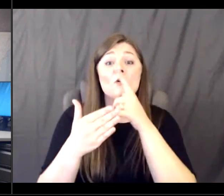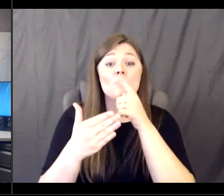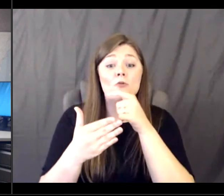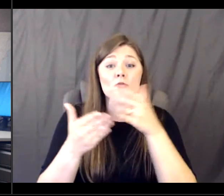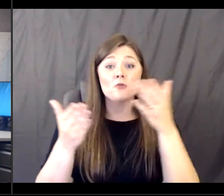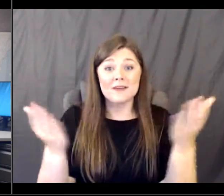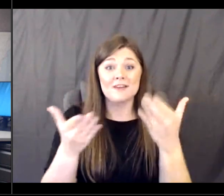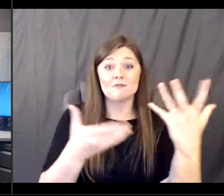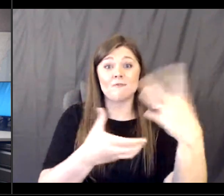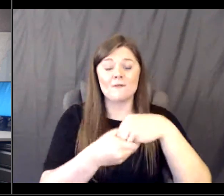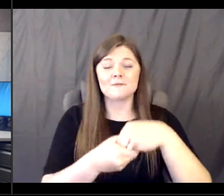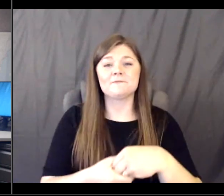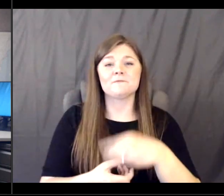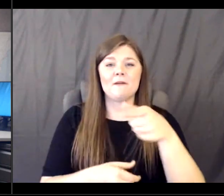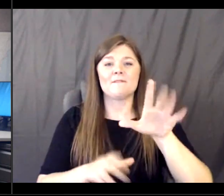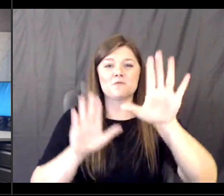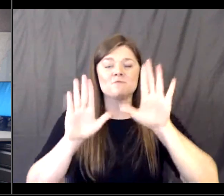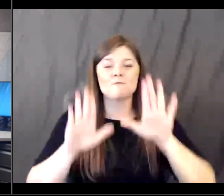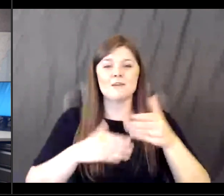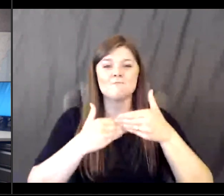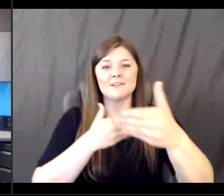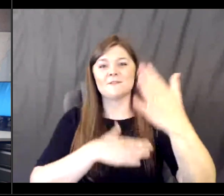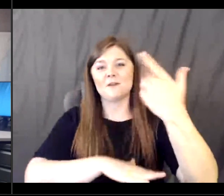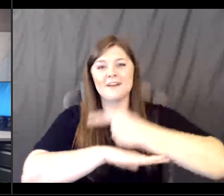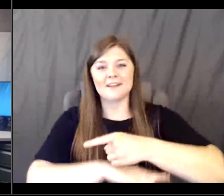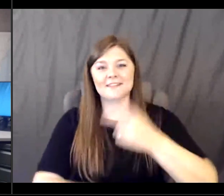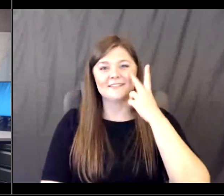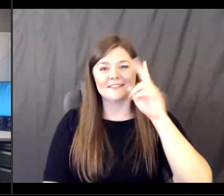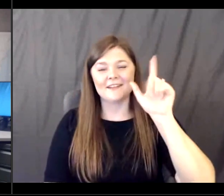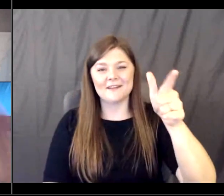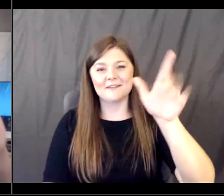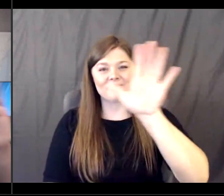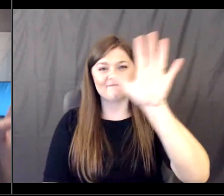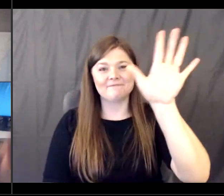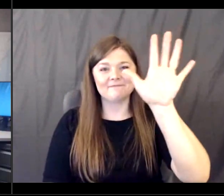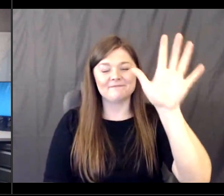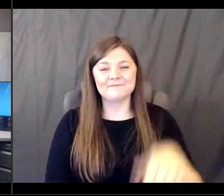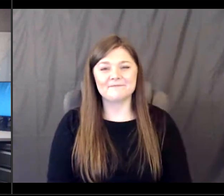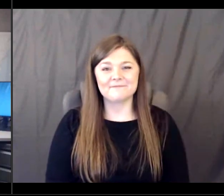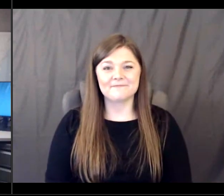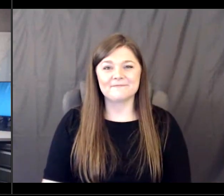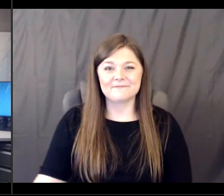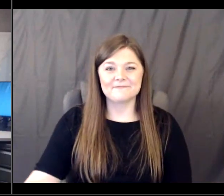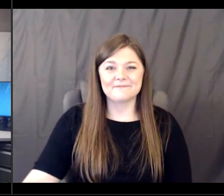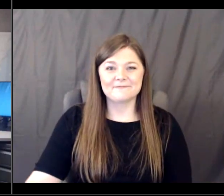You guys have a good rest of your day, and see you then. Thank you. Thanks.